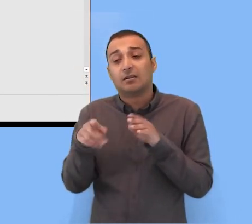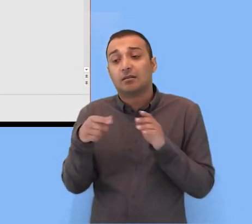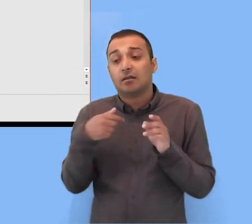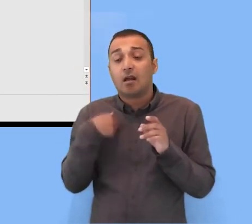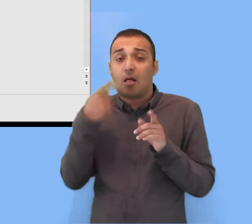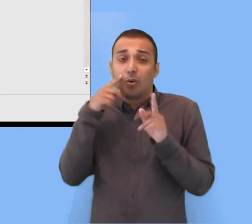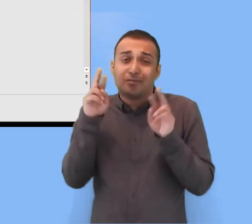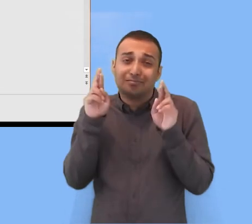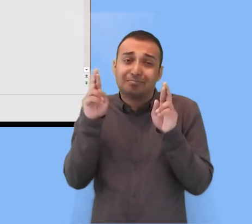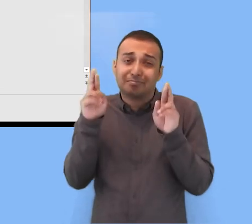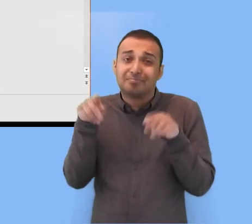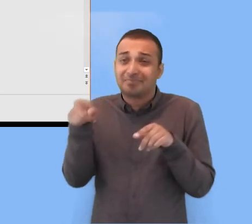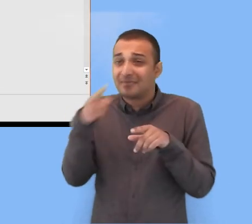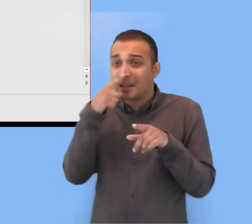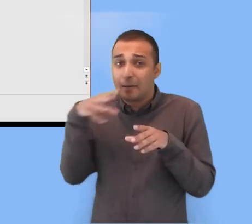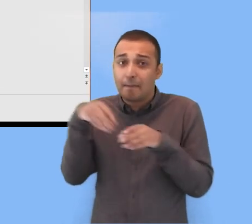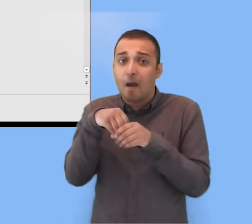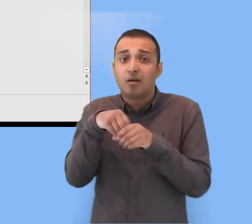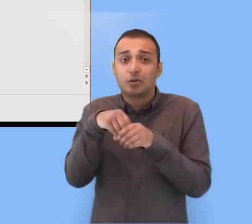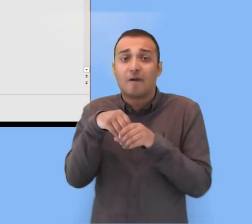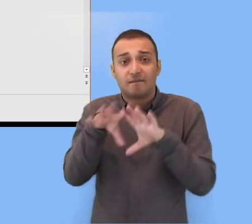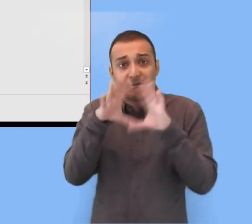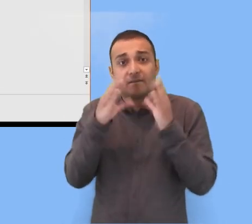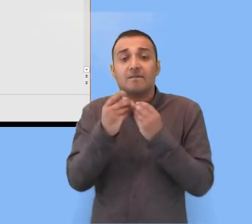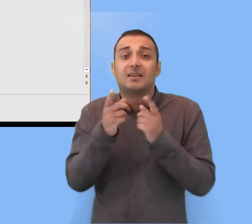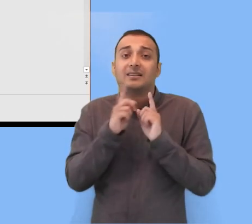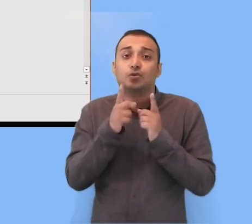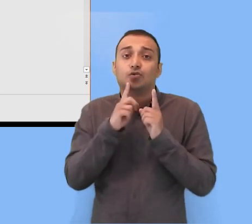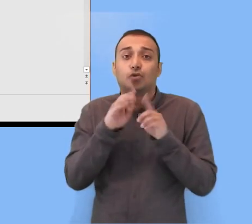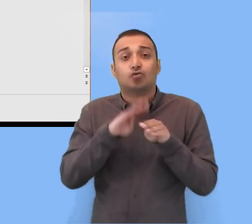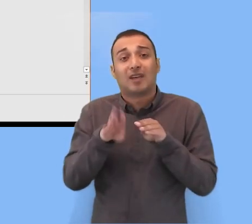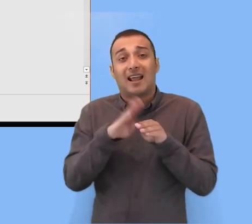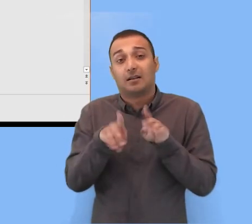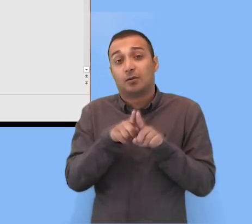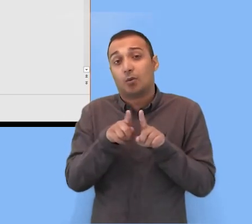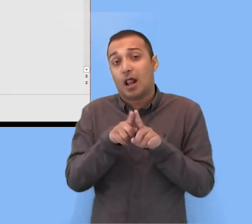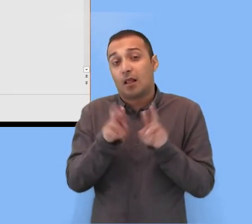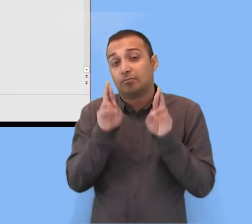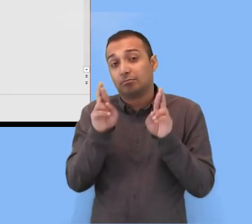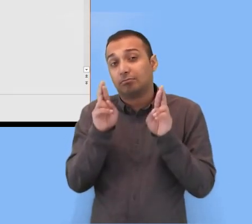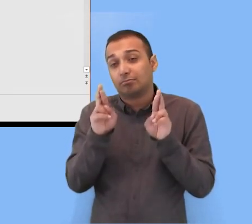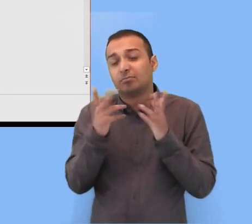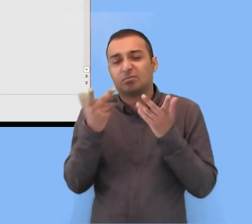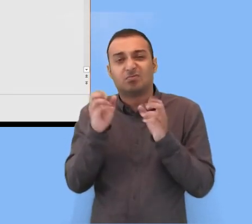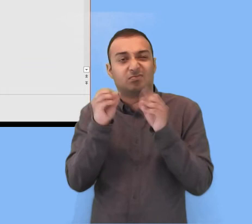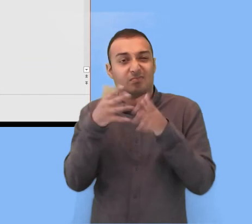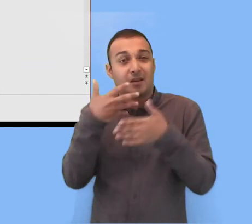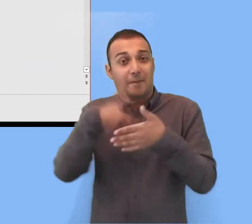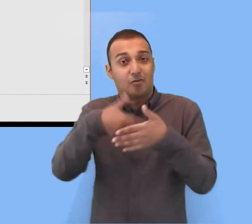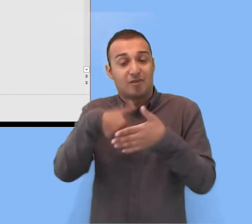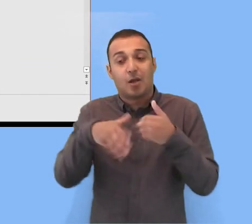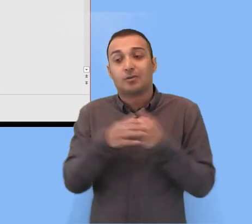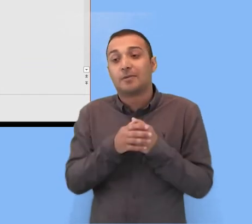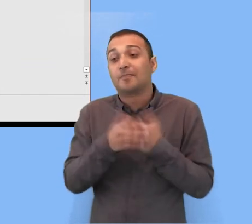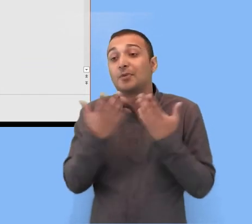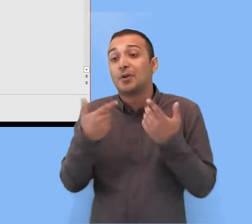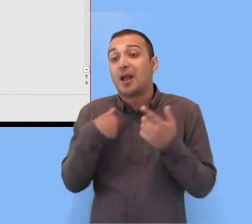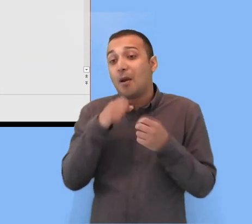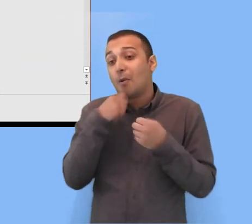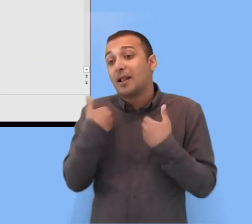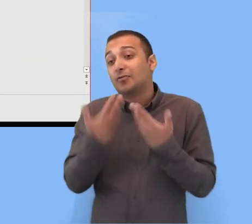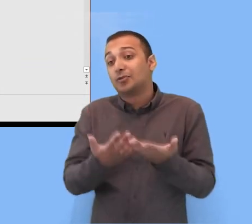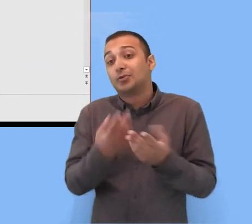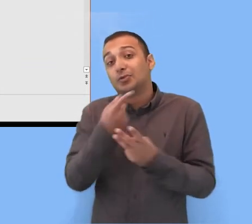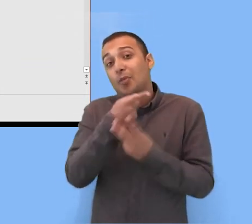of teacher training as well. That's a little bit of background, and now I'm going to introduce the 3 mums. So these